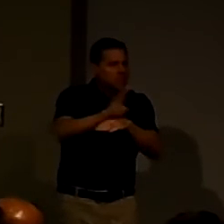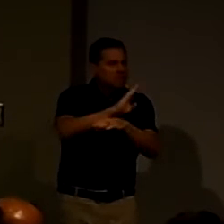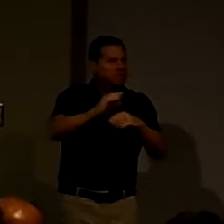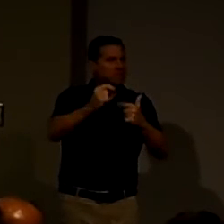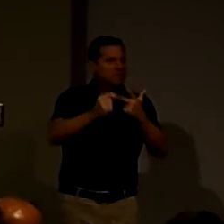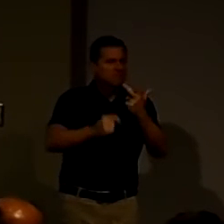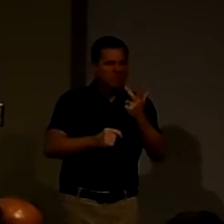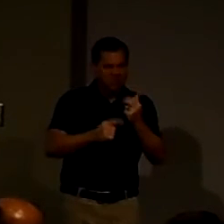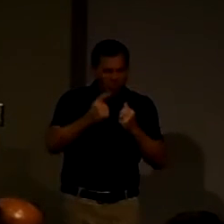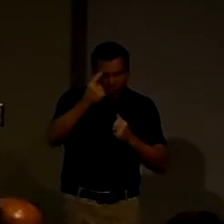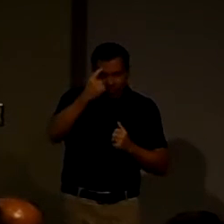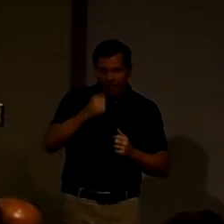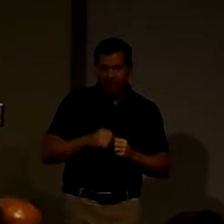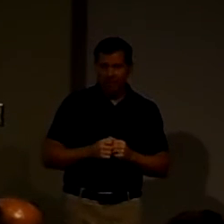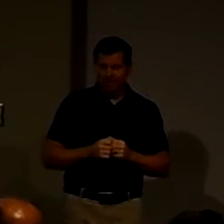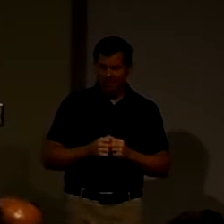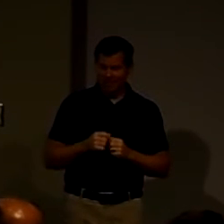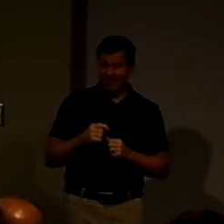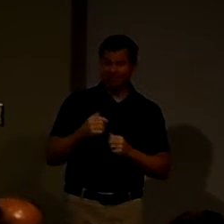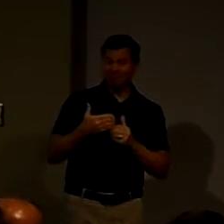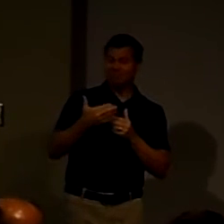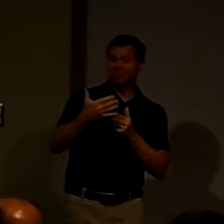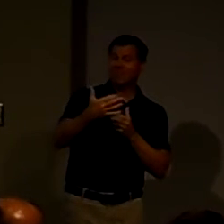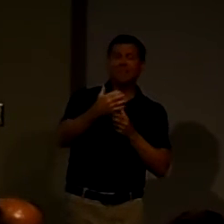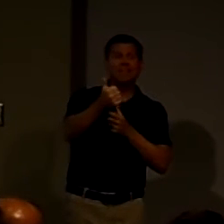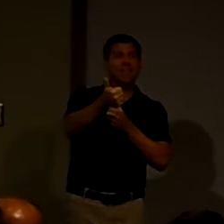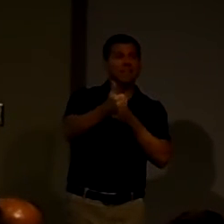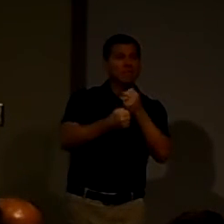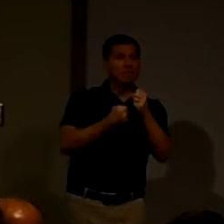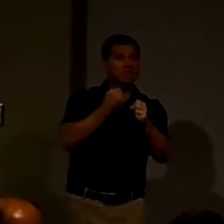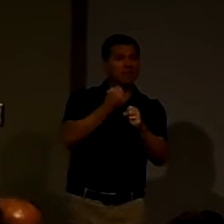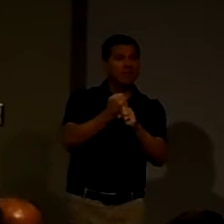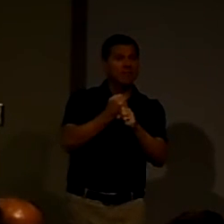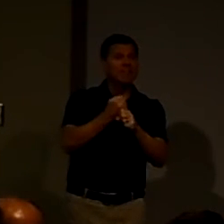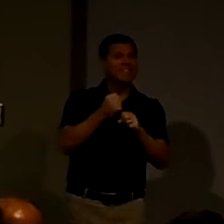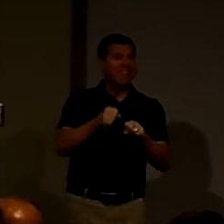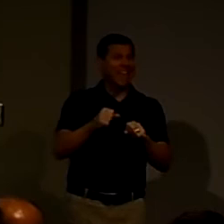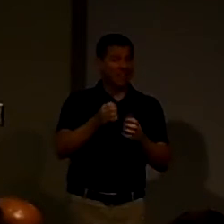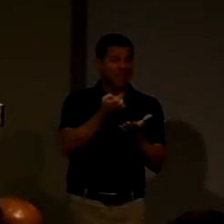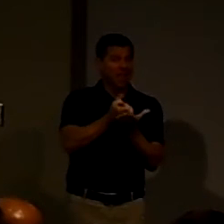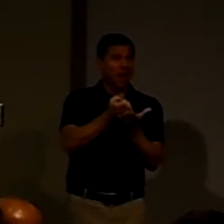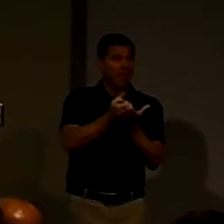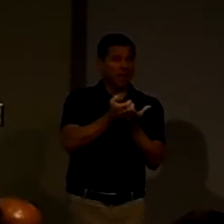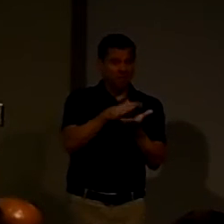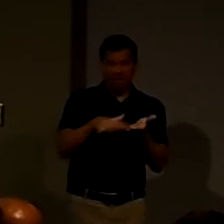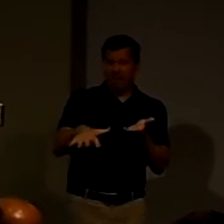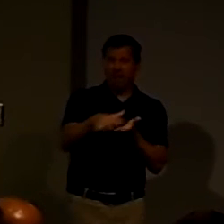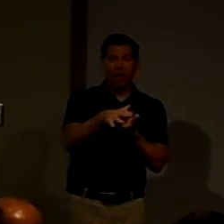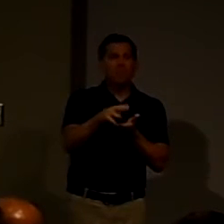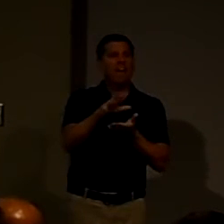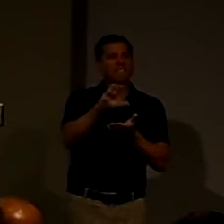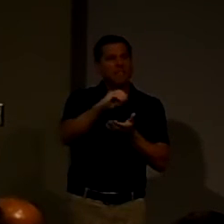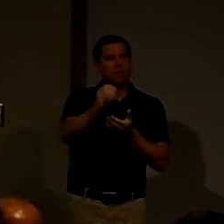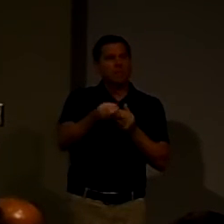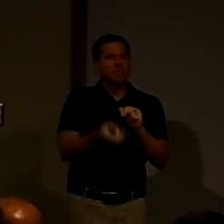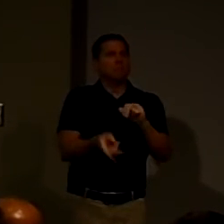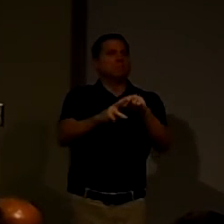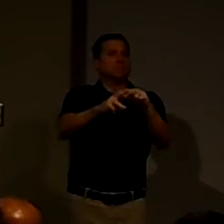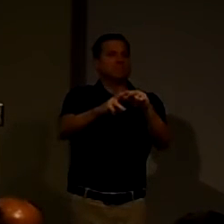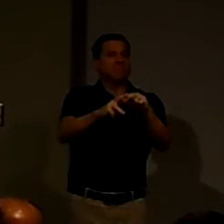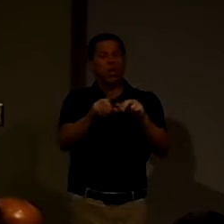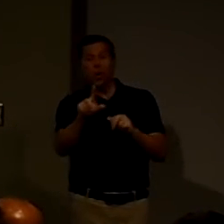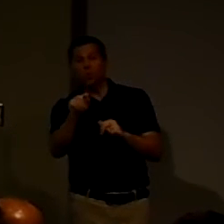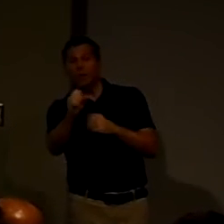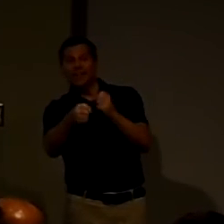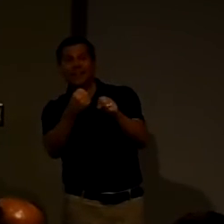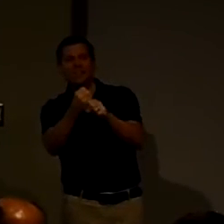we're talking about an economy in 10 years that could be 50% bigger than it is today. In 20 years, it could be